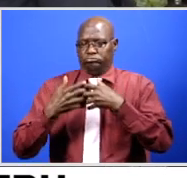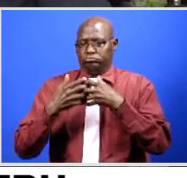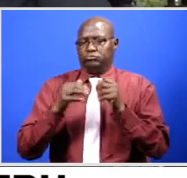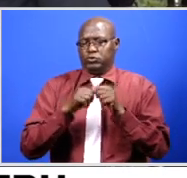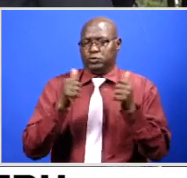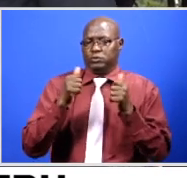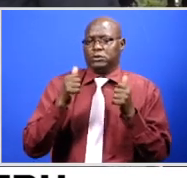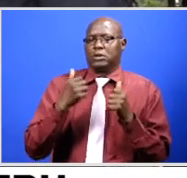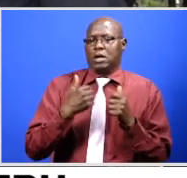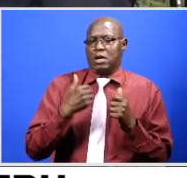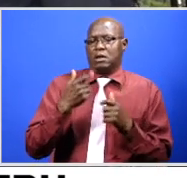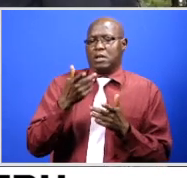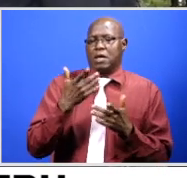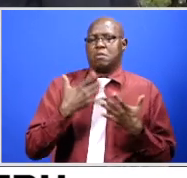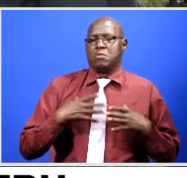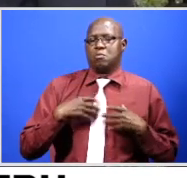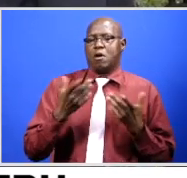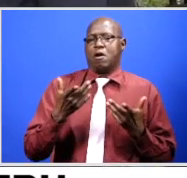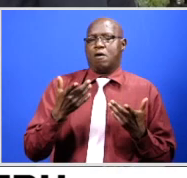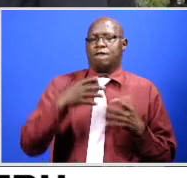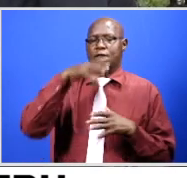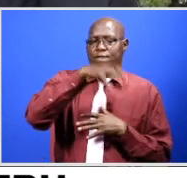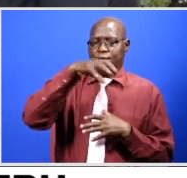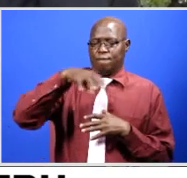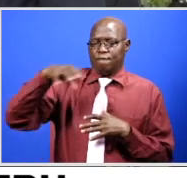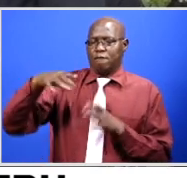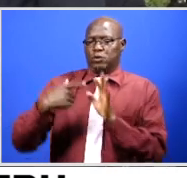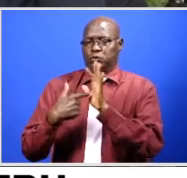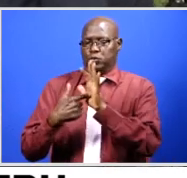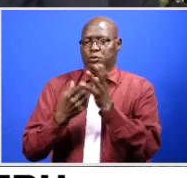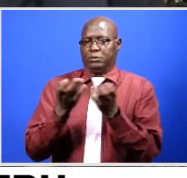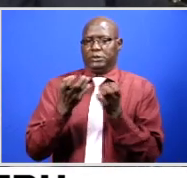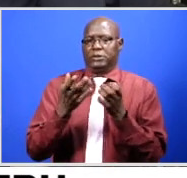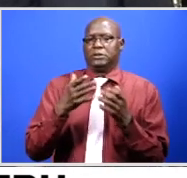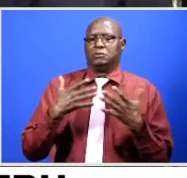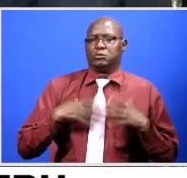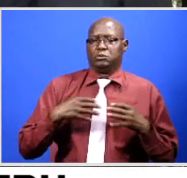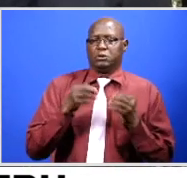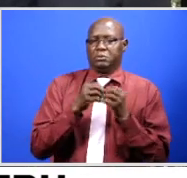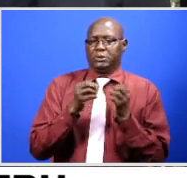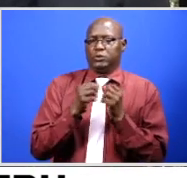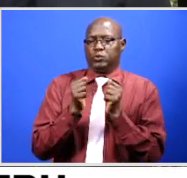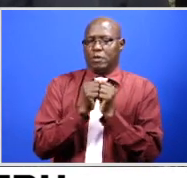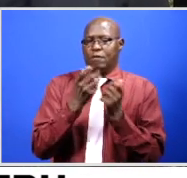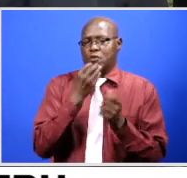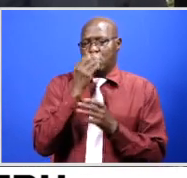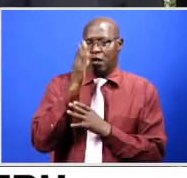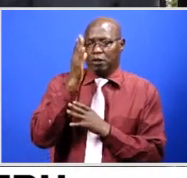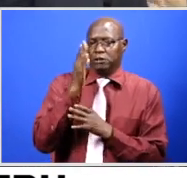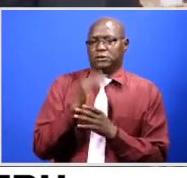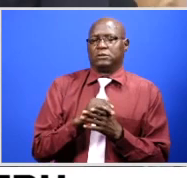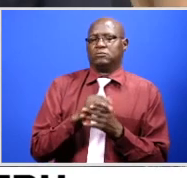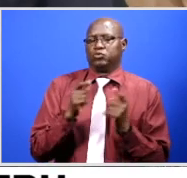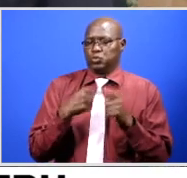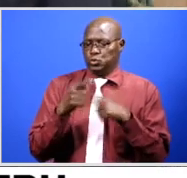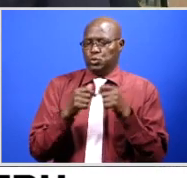had a number of exhibitors. We have had the business people just meeting together for lunch. And generally, it has gone very